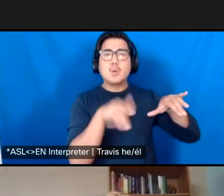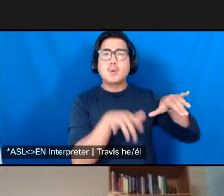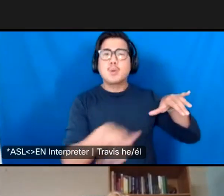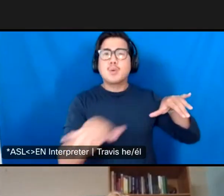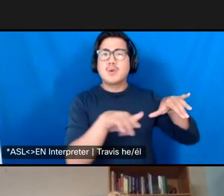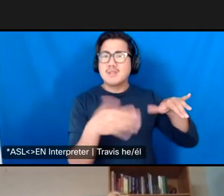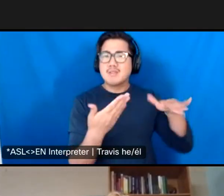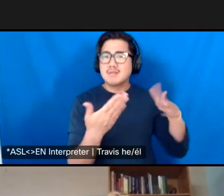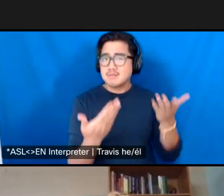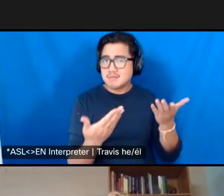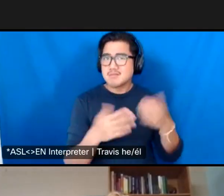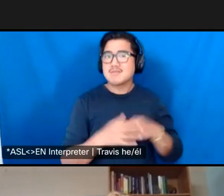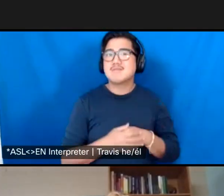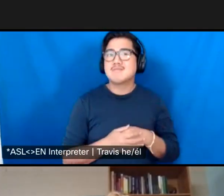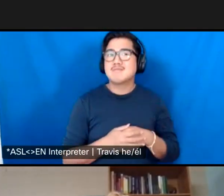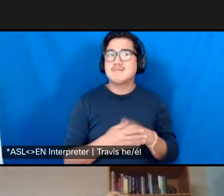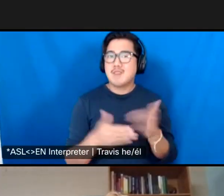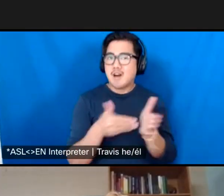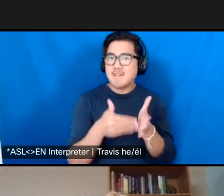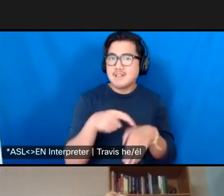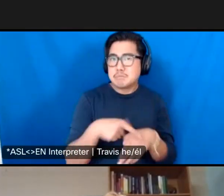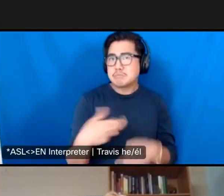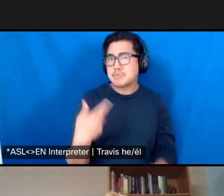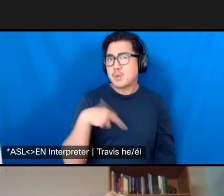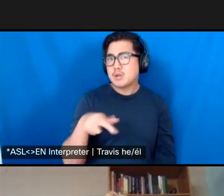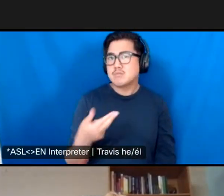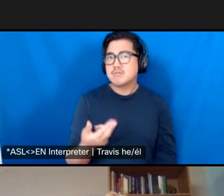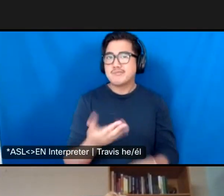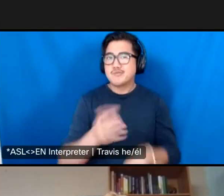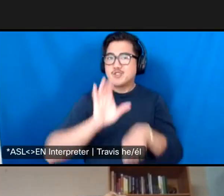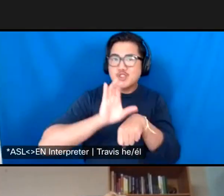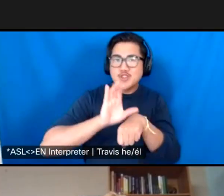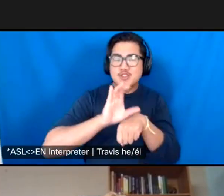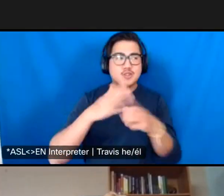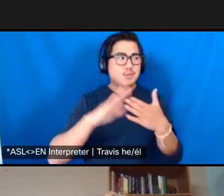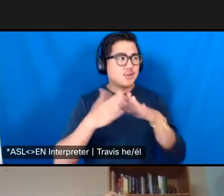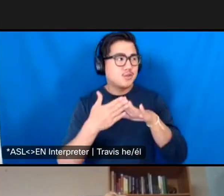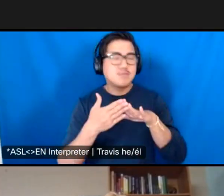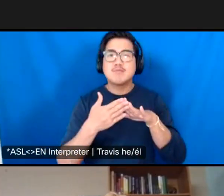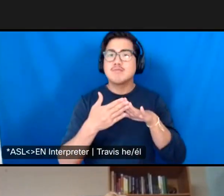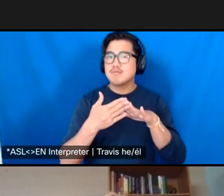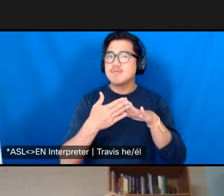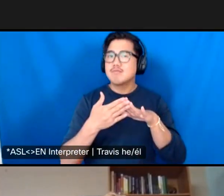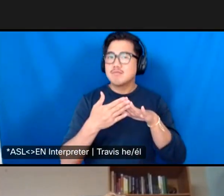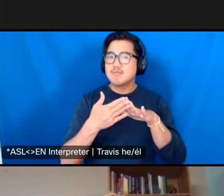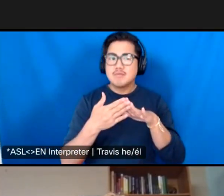looks like faith traditions, communities and churches, and then even one step